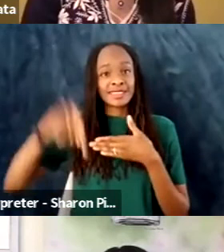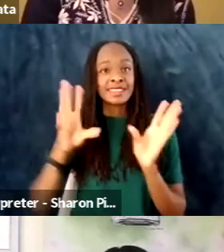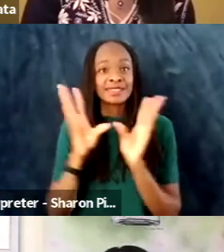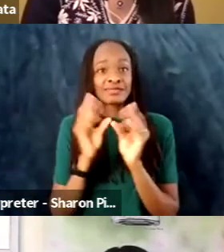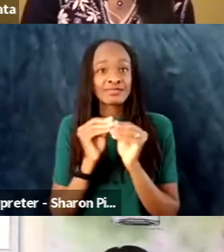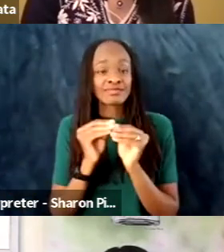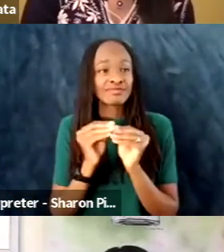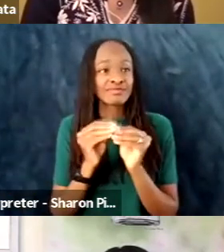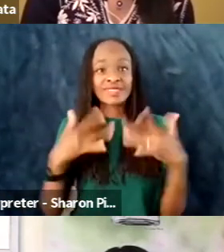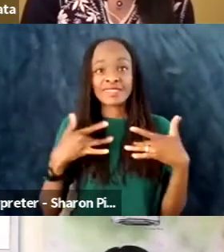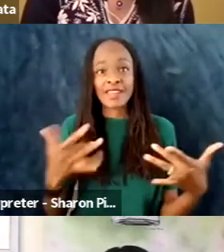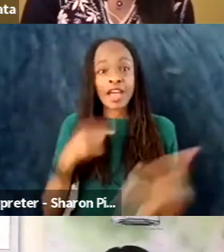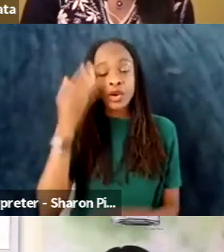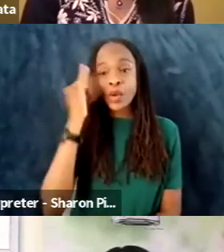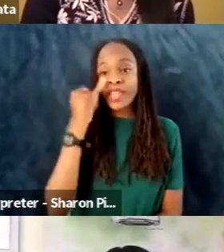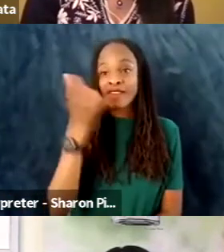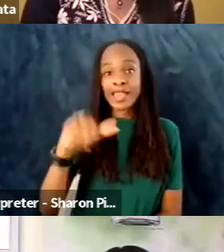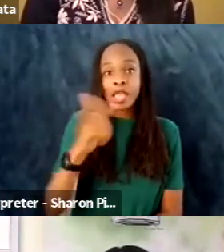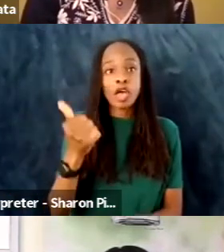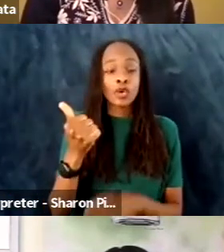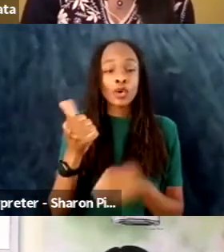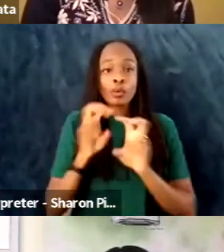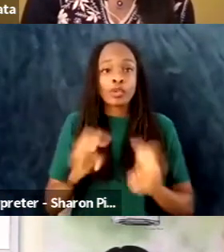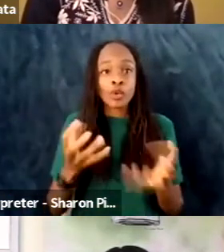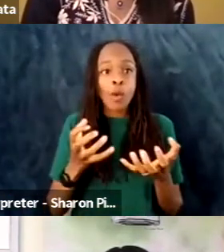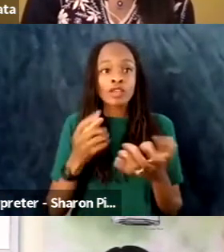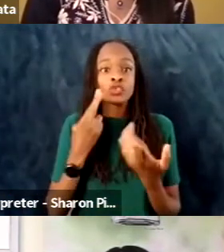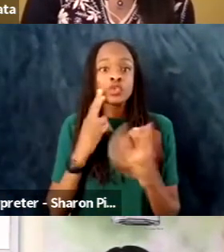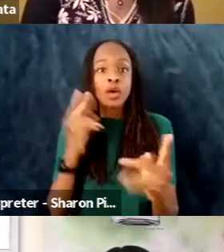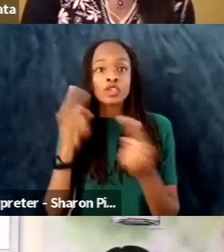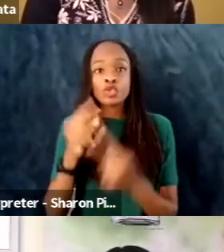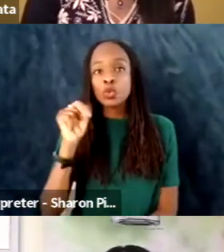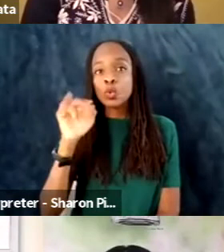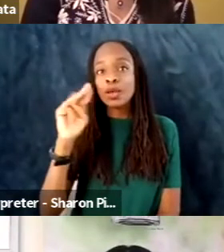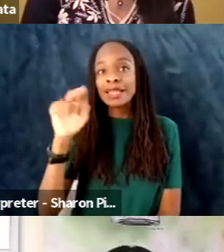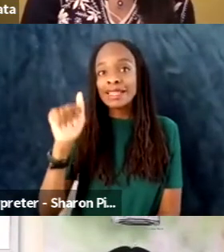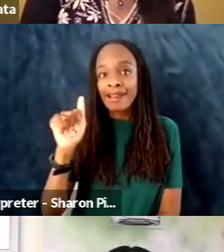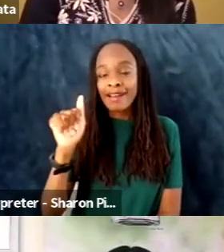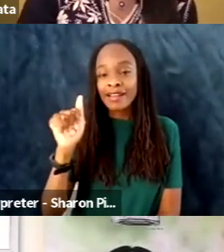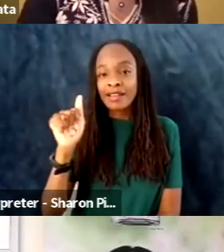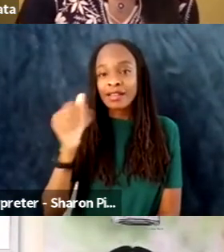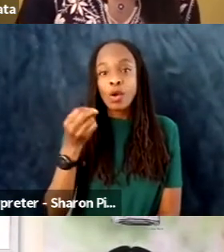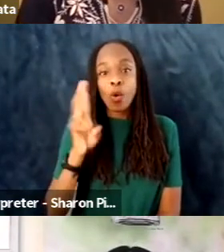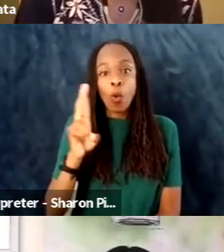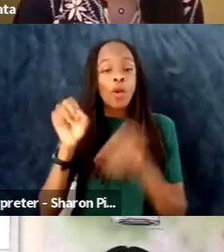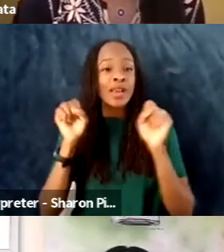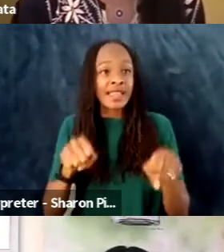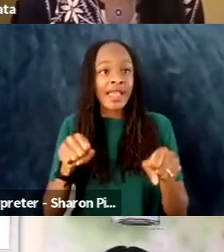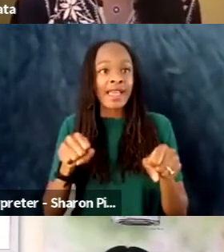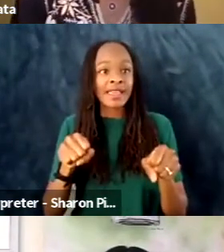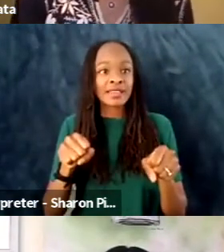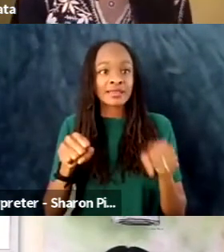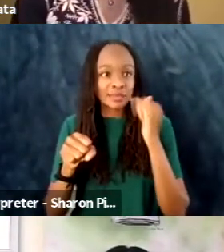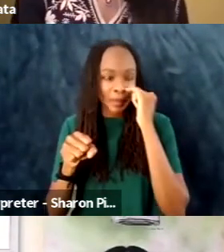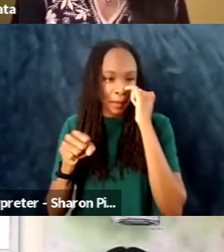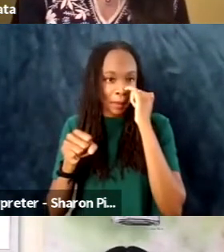I don't know if any of our other panelists want to respond to Nina, or we can let you all go I back.